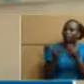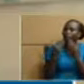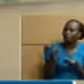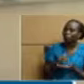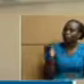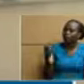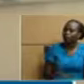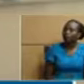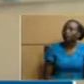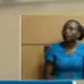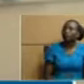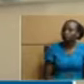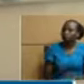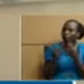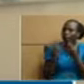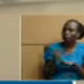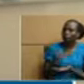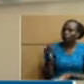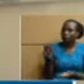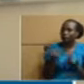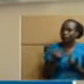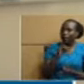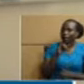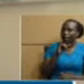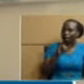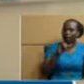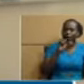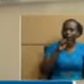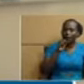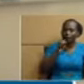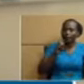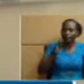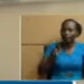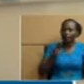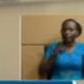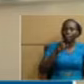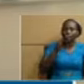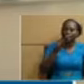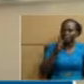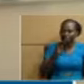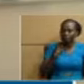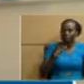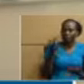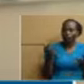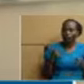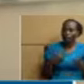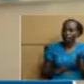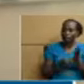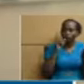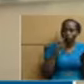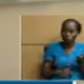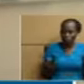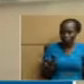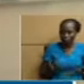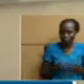much. Thank you so much, Isa. Thank you so much, NTV. My addition, I'll just point